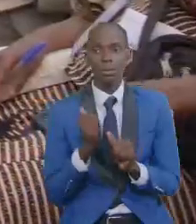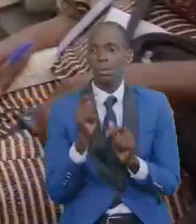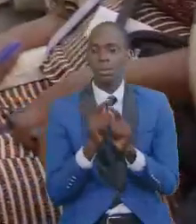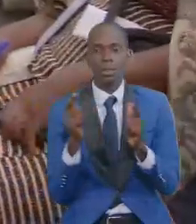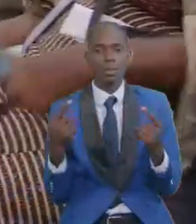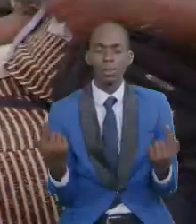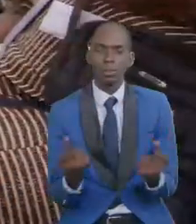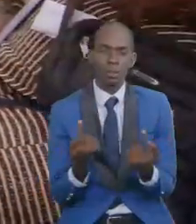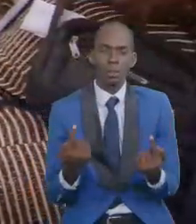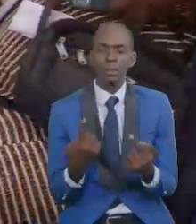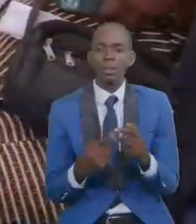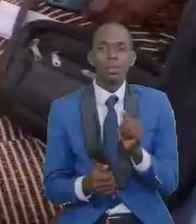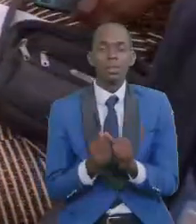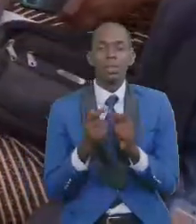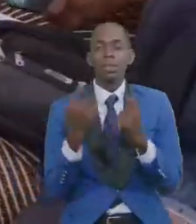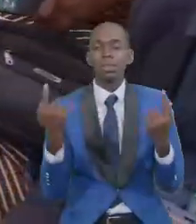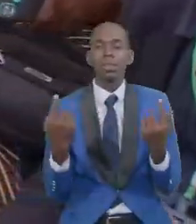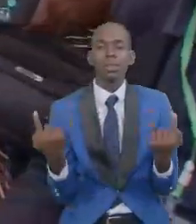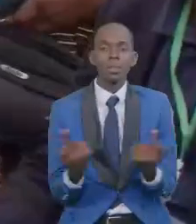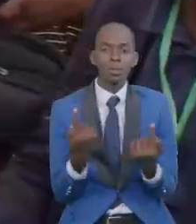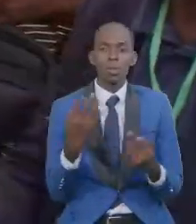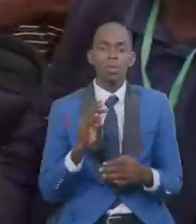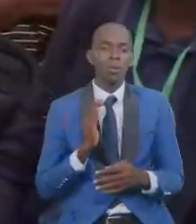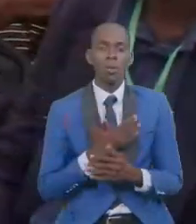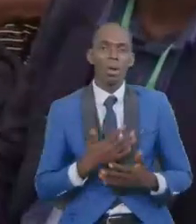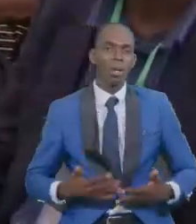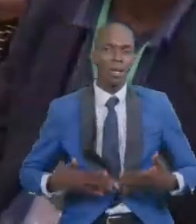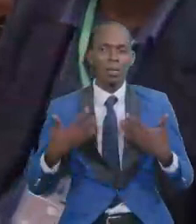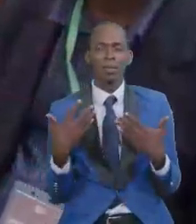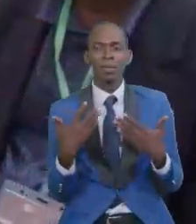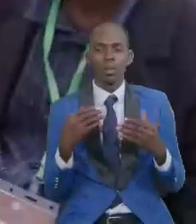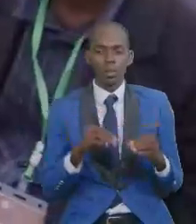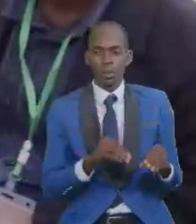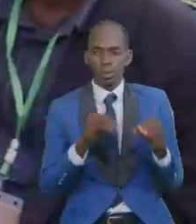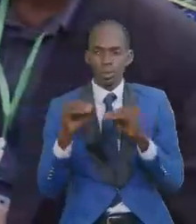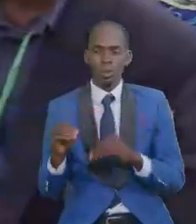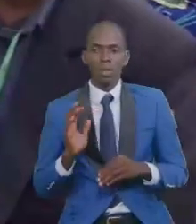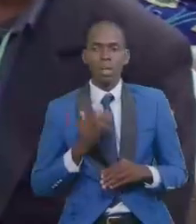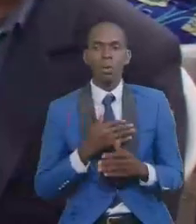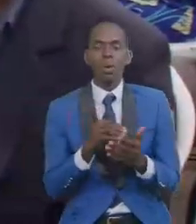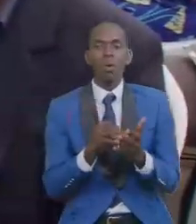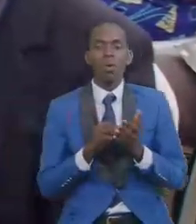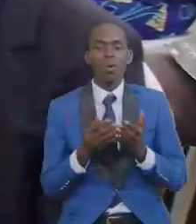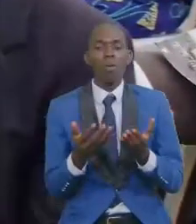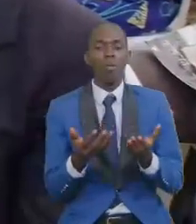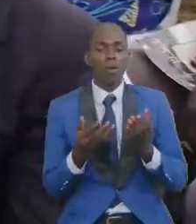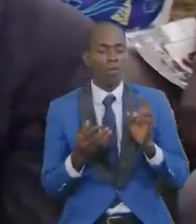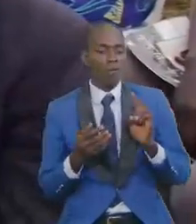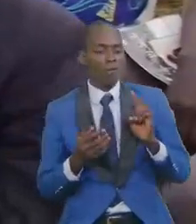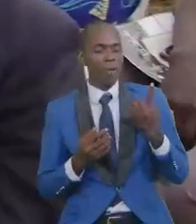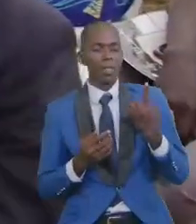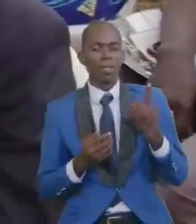The greatest sin of our lives, putting our own desires first. Behind,